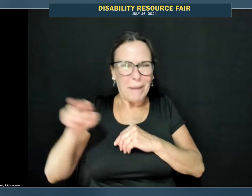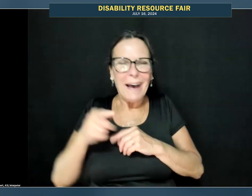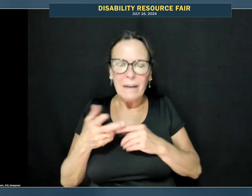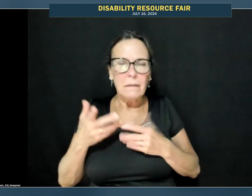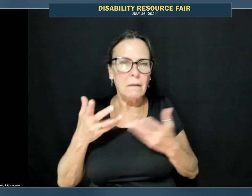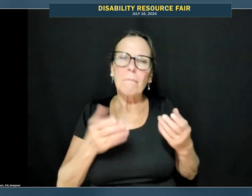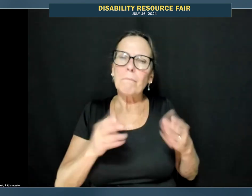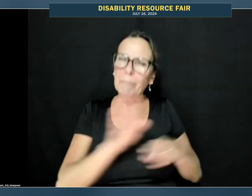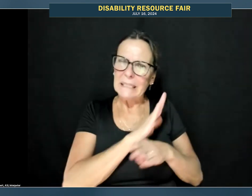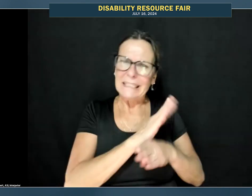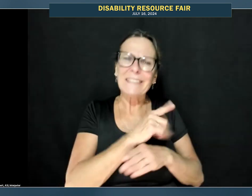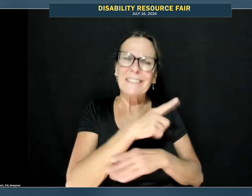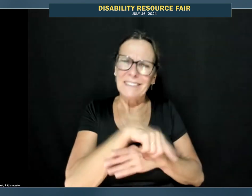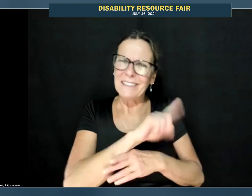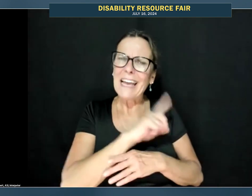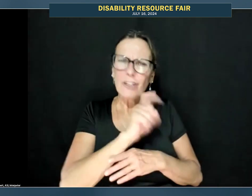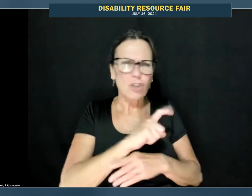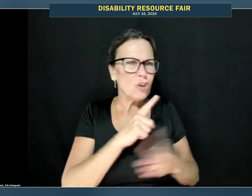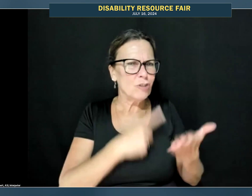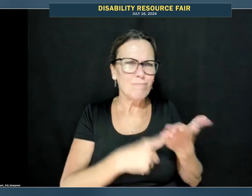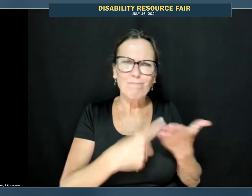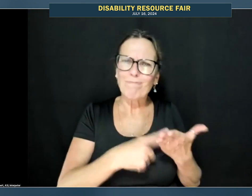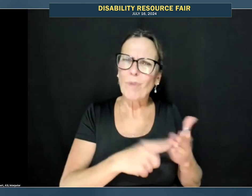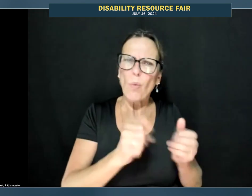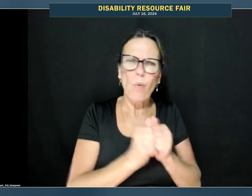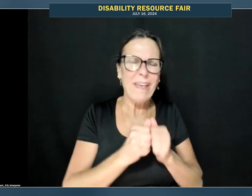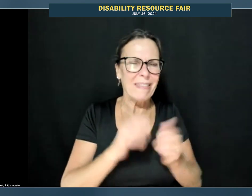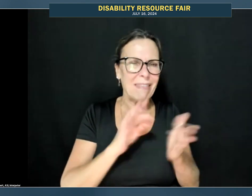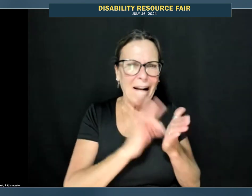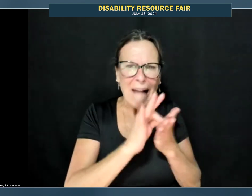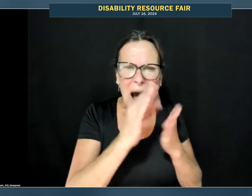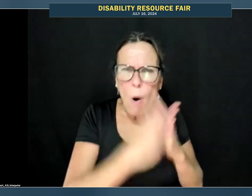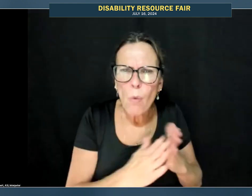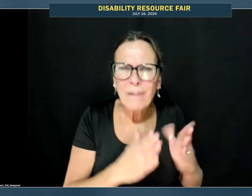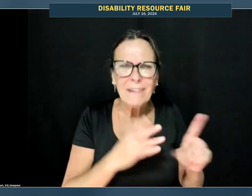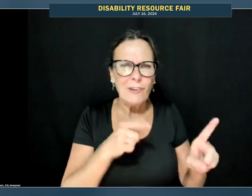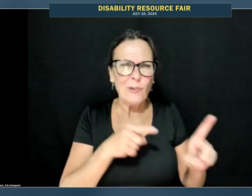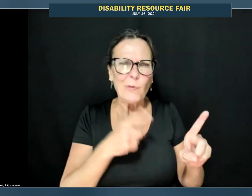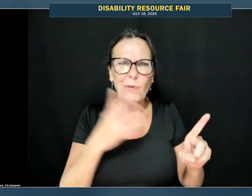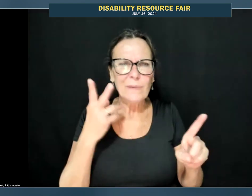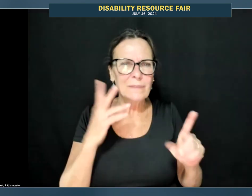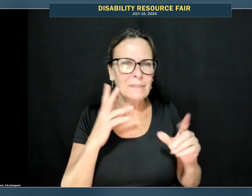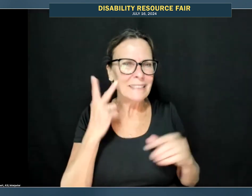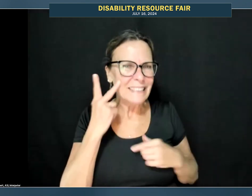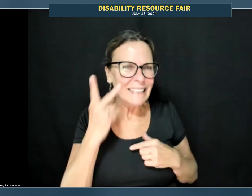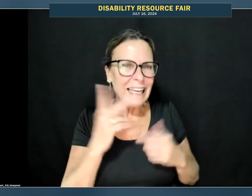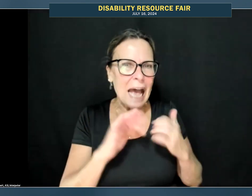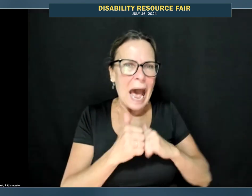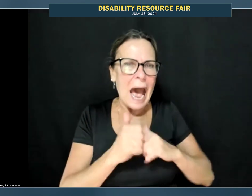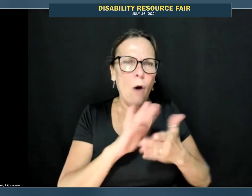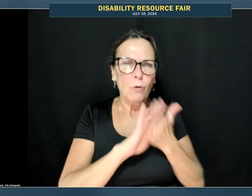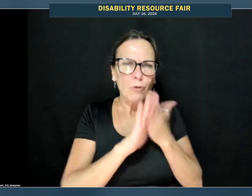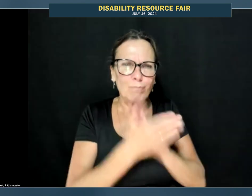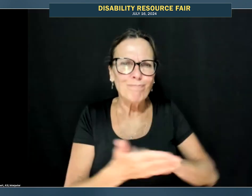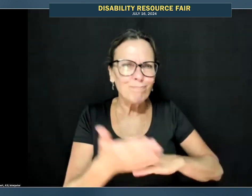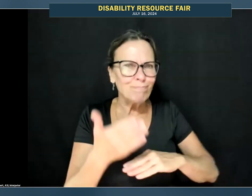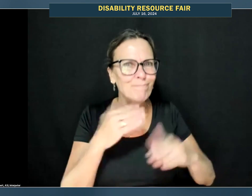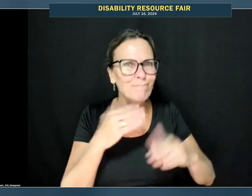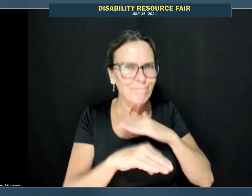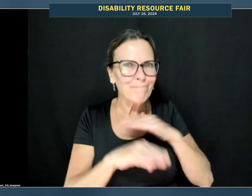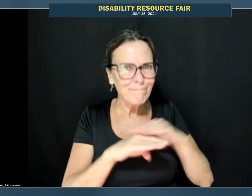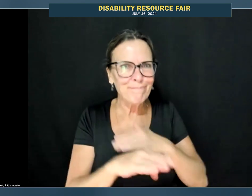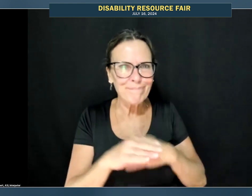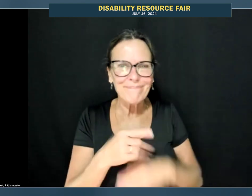should talk to their accountants or look into that if they're doing accessibility upgrades. Wonderful. Thank you,